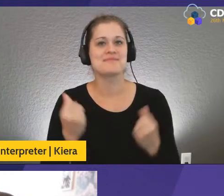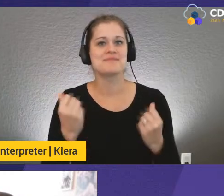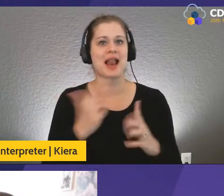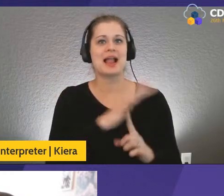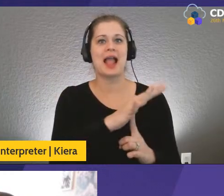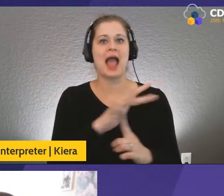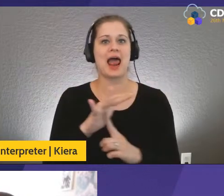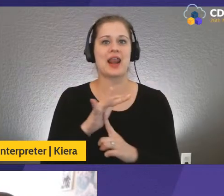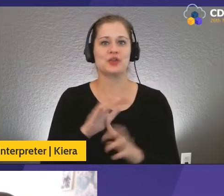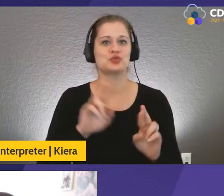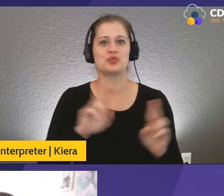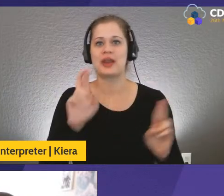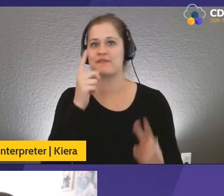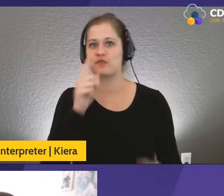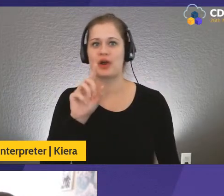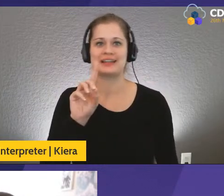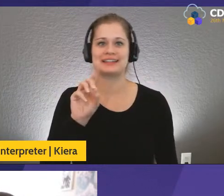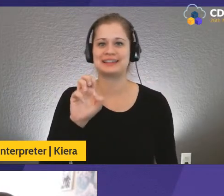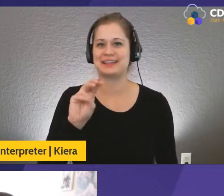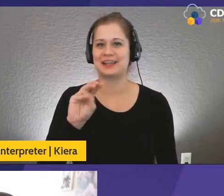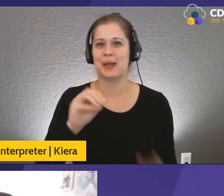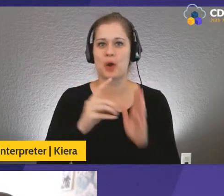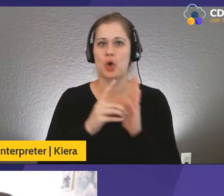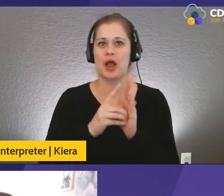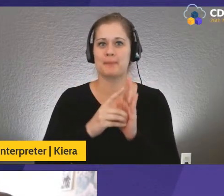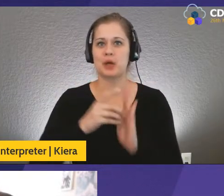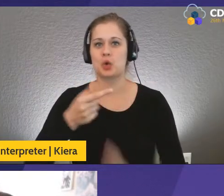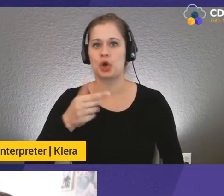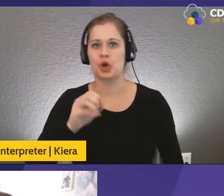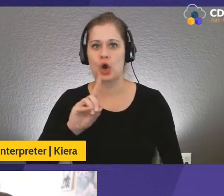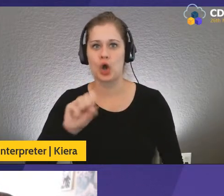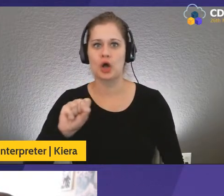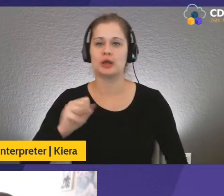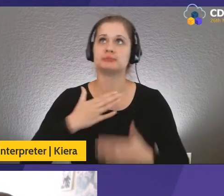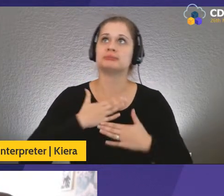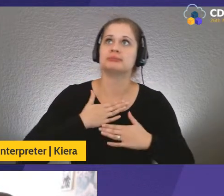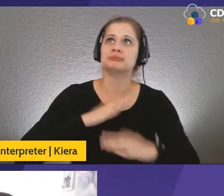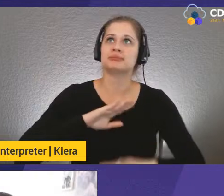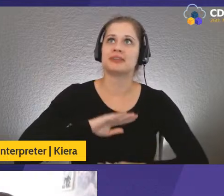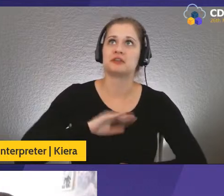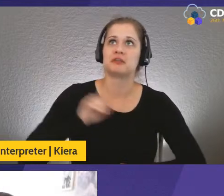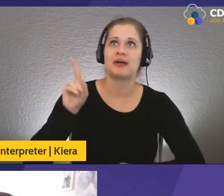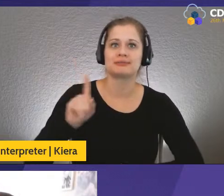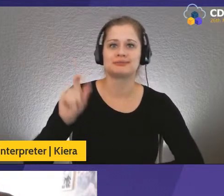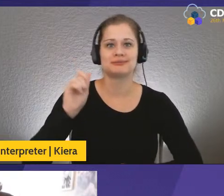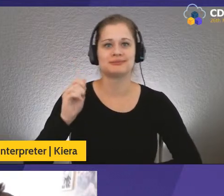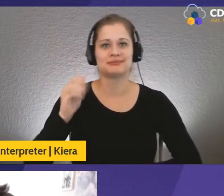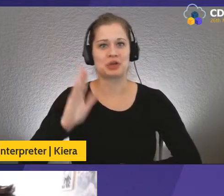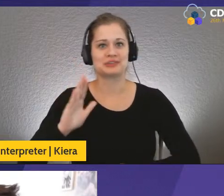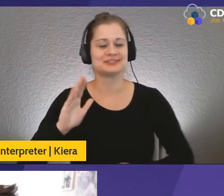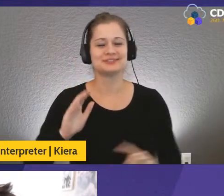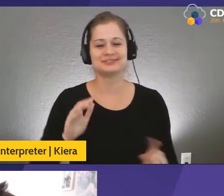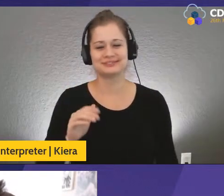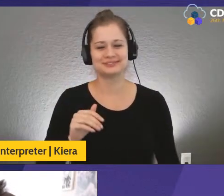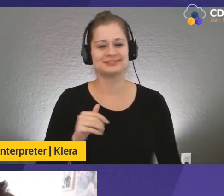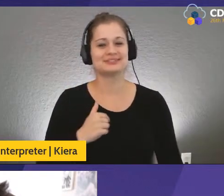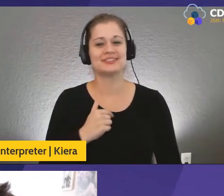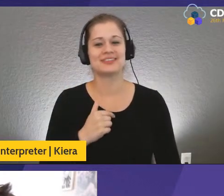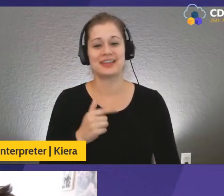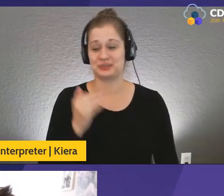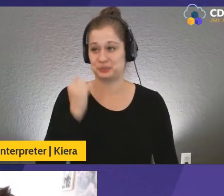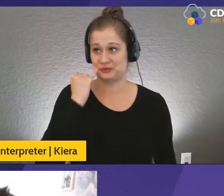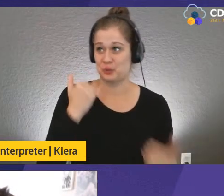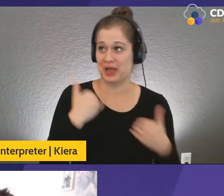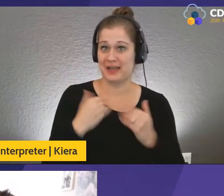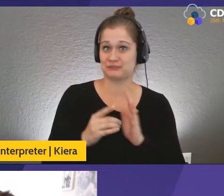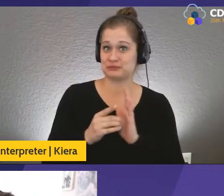for the demo gods. So if you have a demo, I got you covered. It's been great. Luckily, no. Okay.